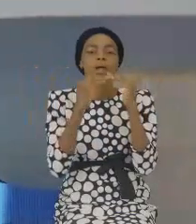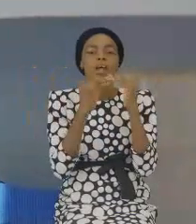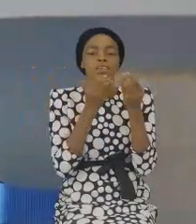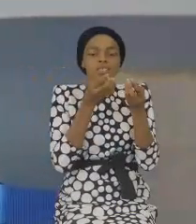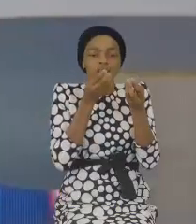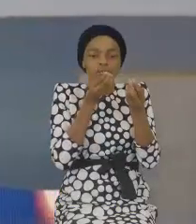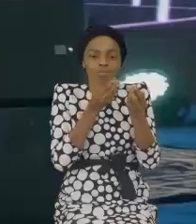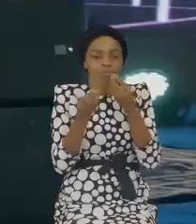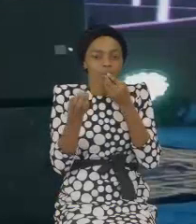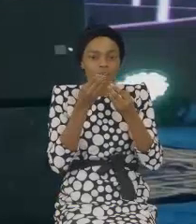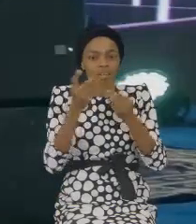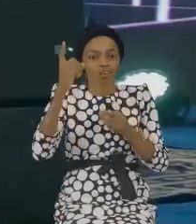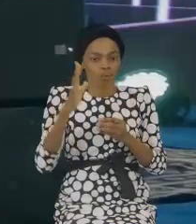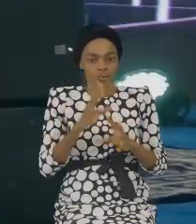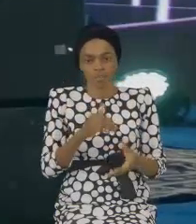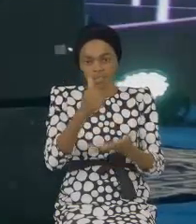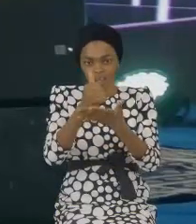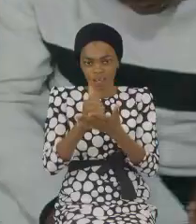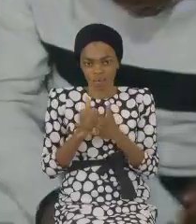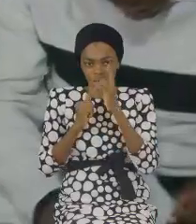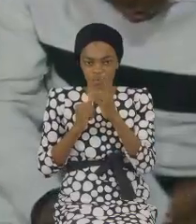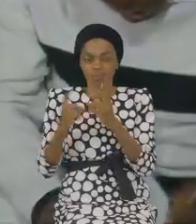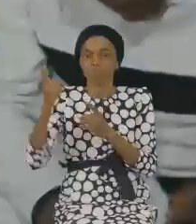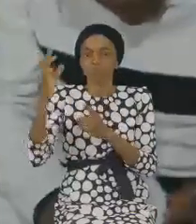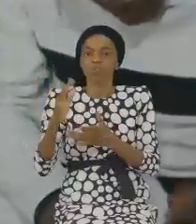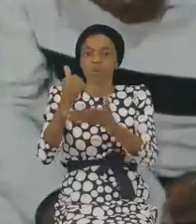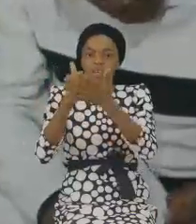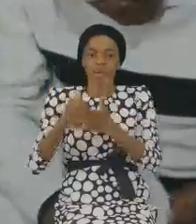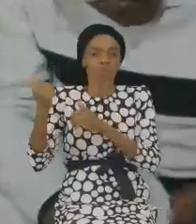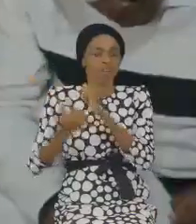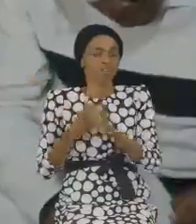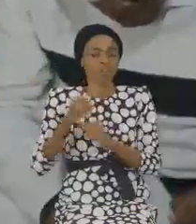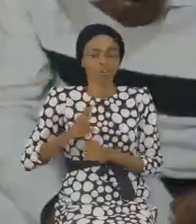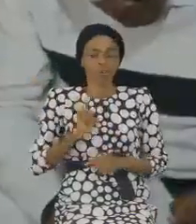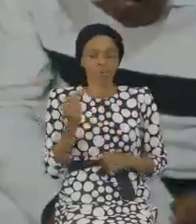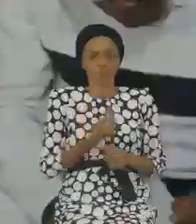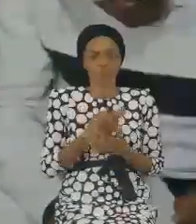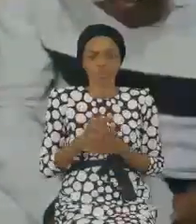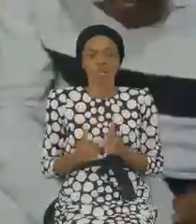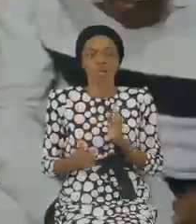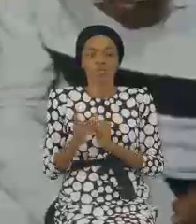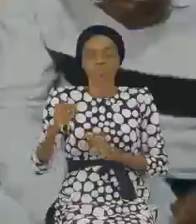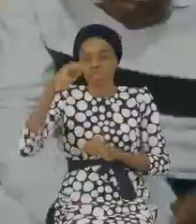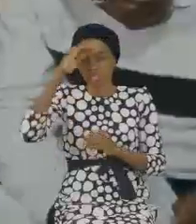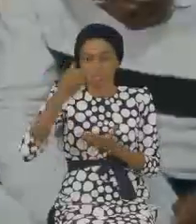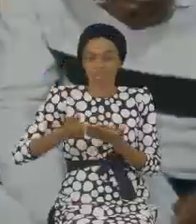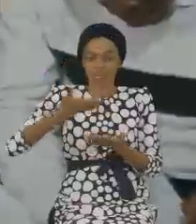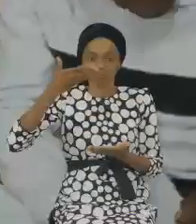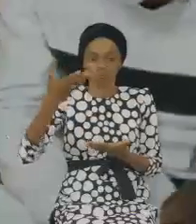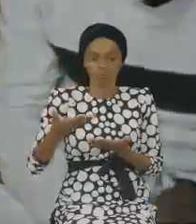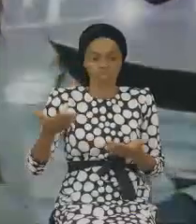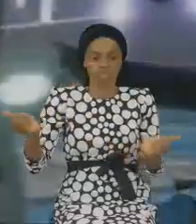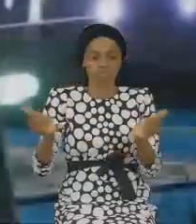you. God will help every one of us. It says, which he purchased with